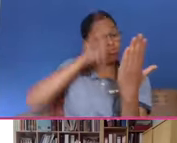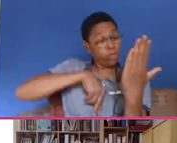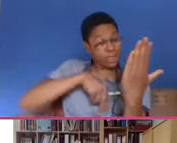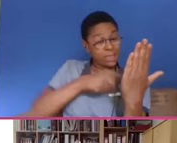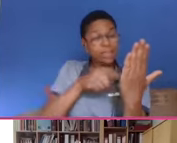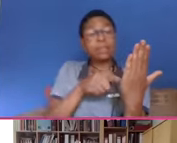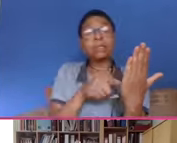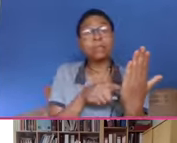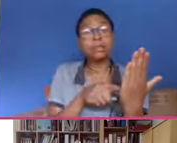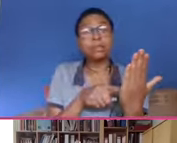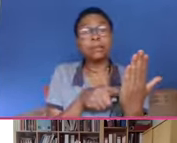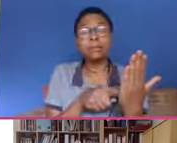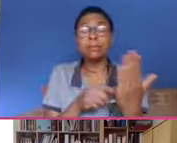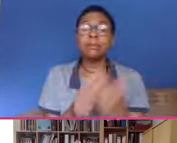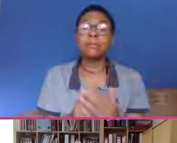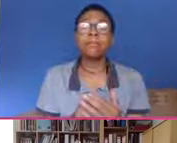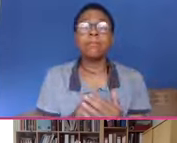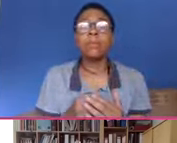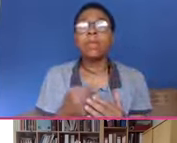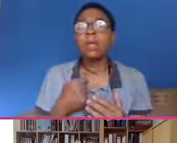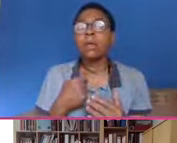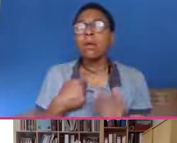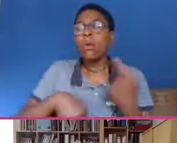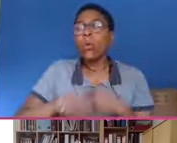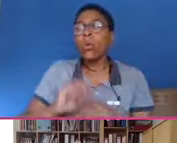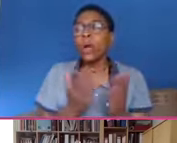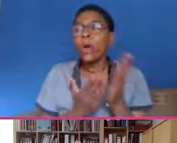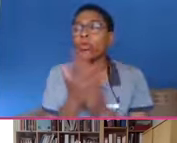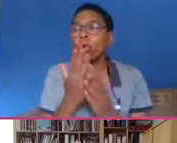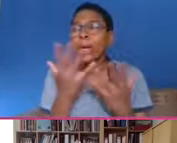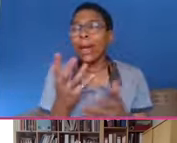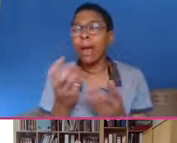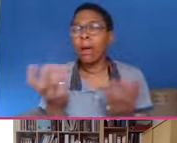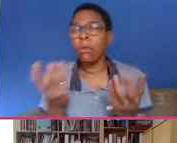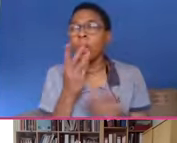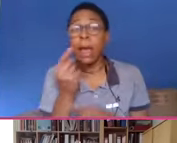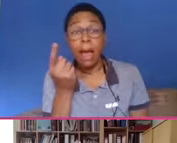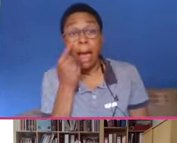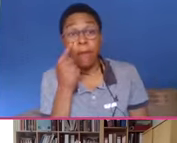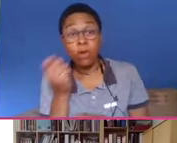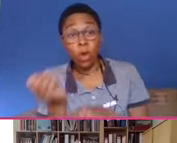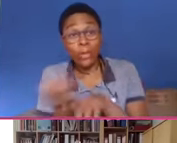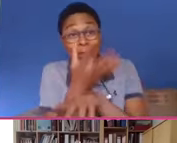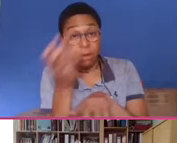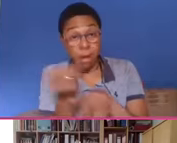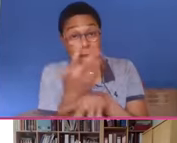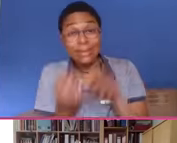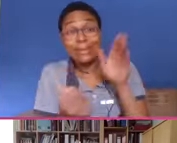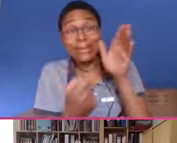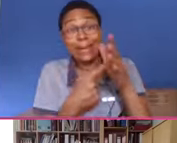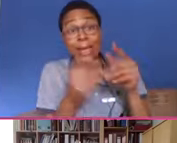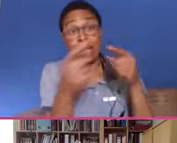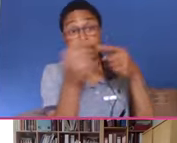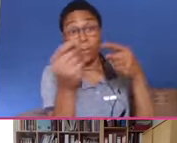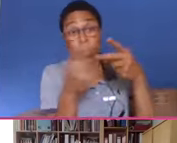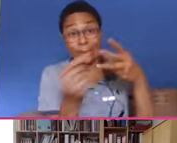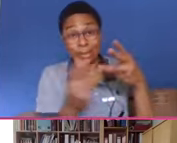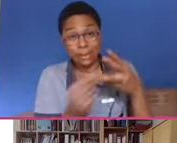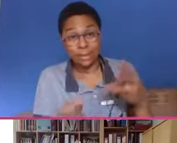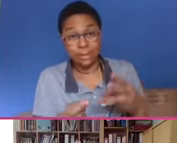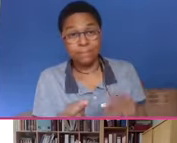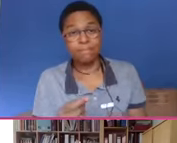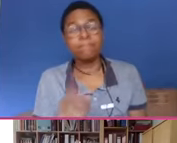moment. We'll just go through this in the next few slides, some of the key points. So professionals working in the performing